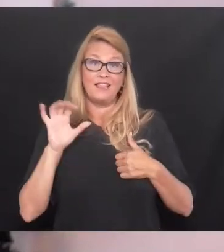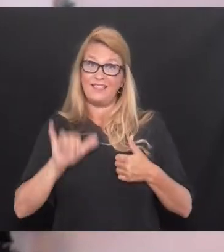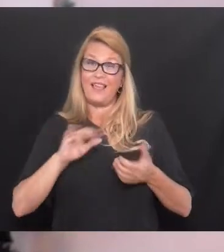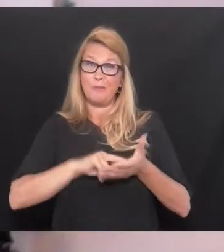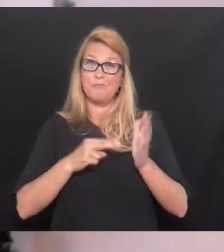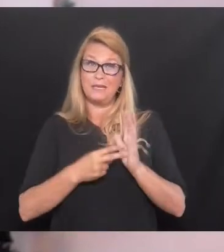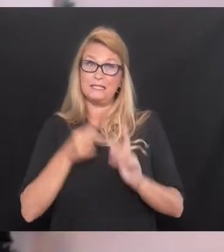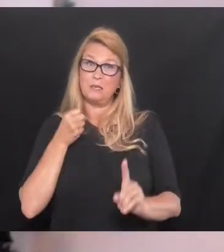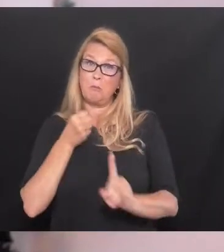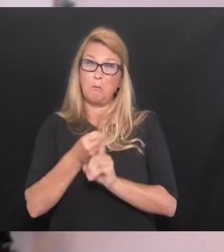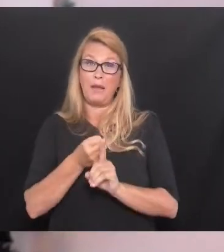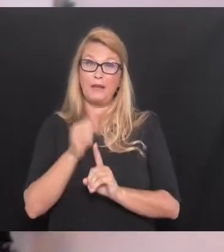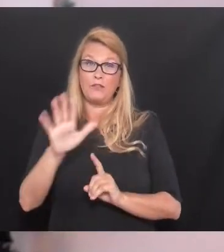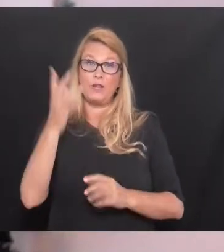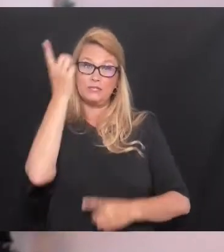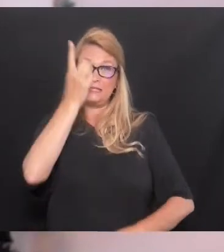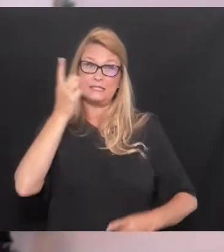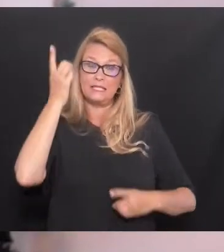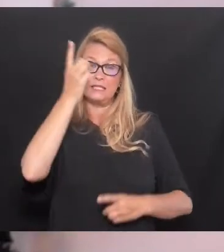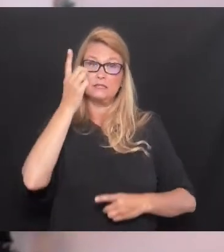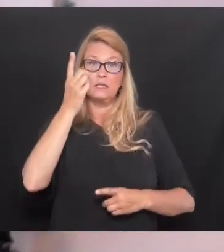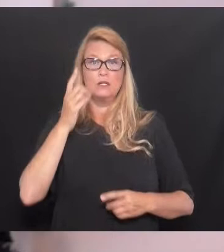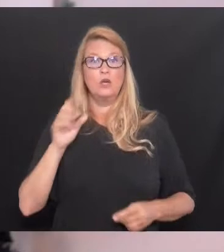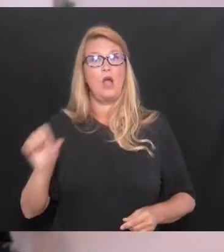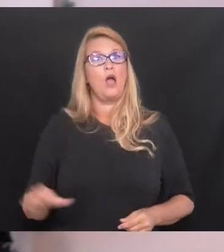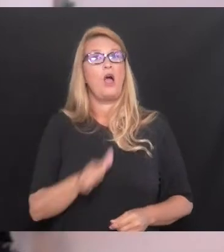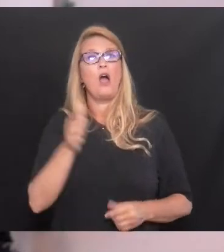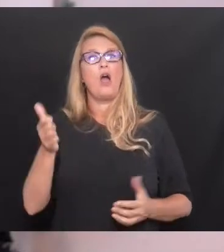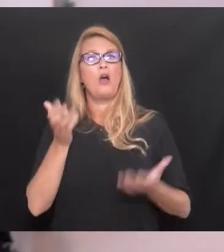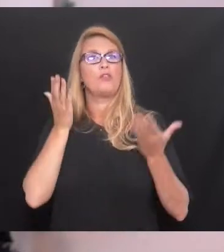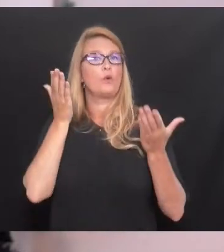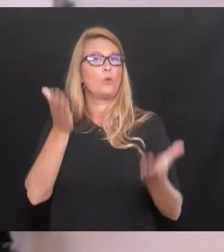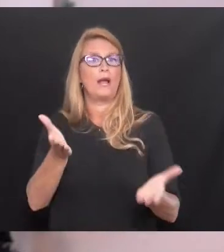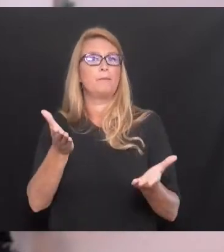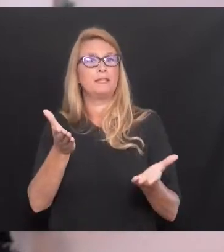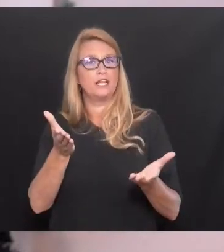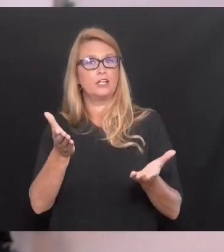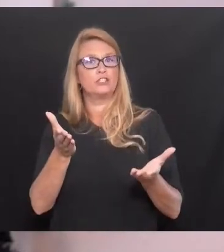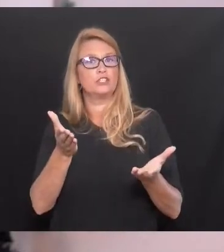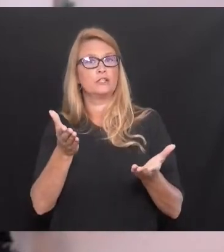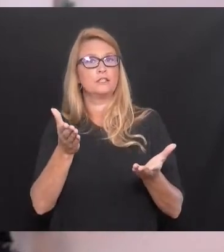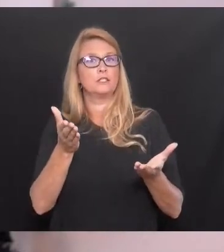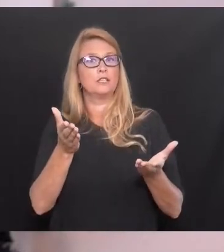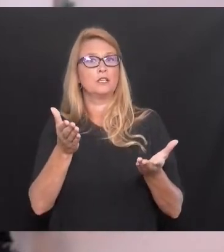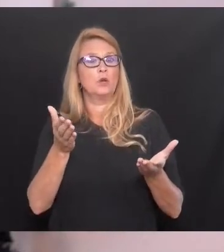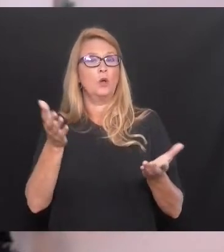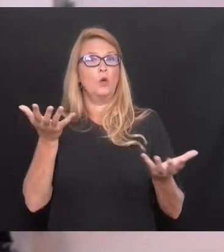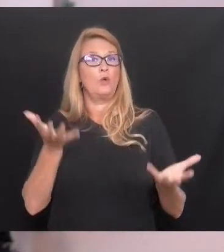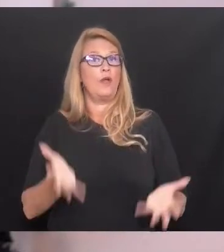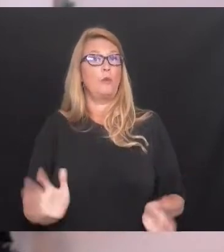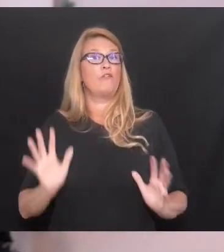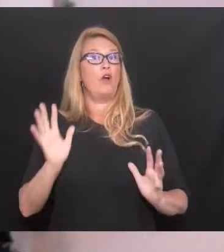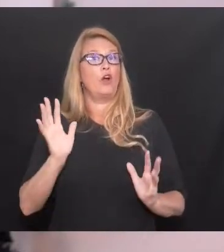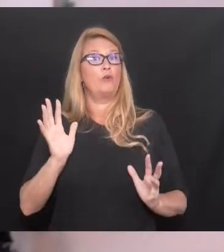this disease. I think when it comes to other recommendations, as we have heard today, more and more people